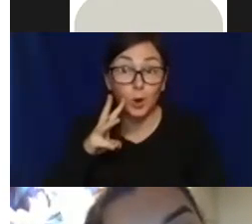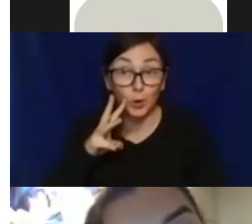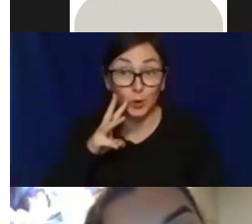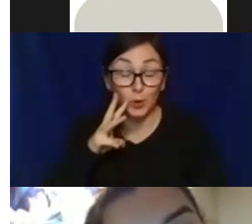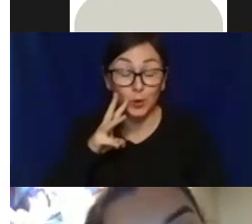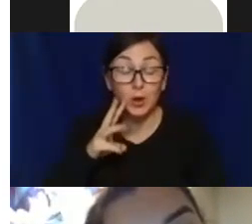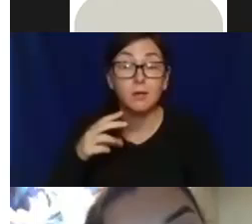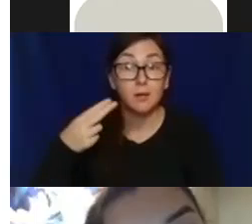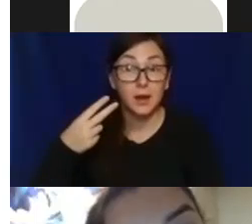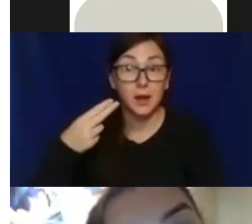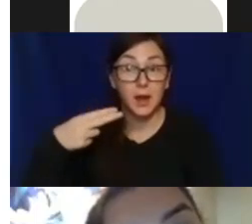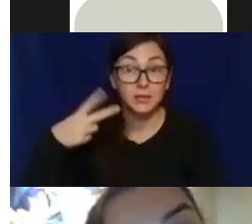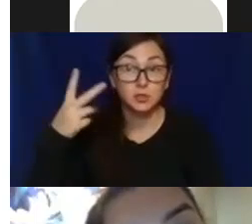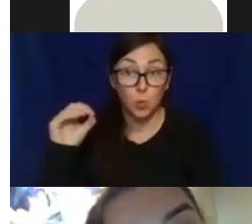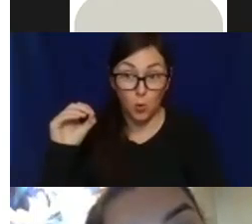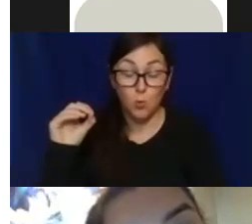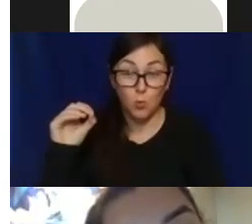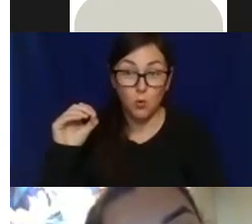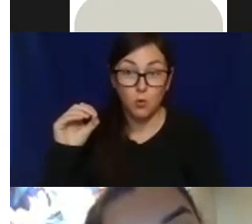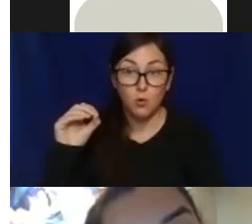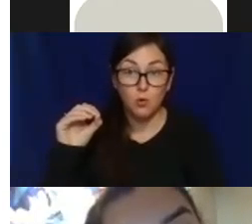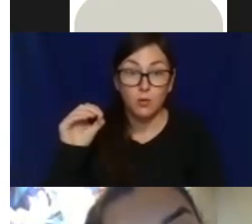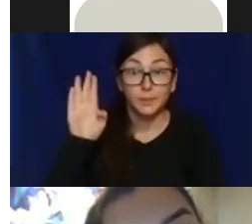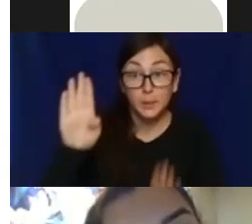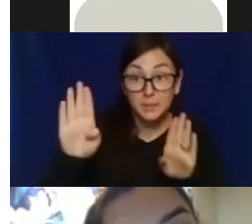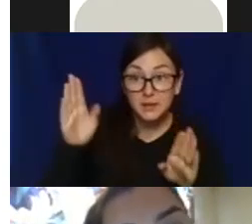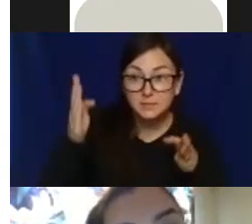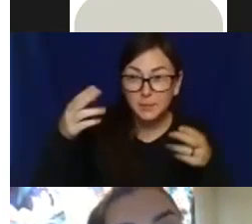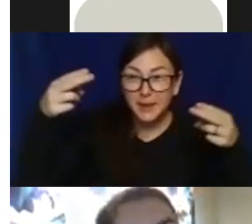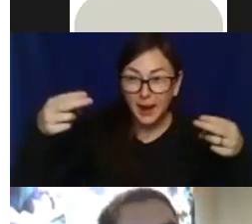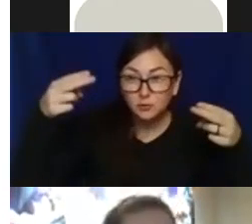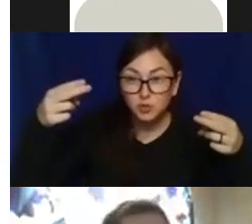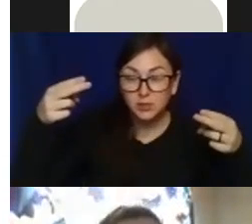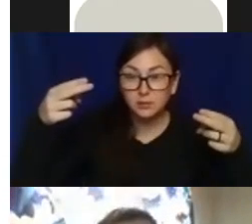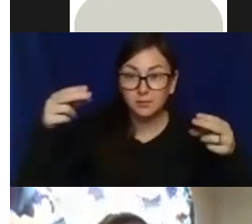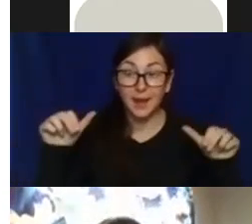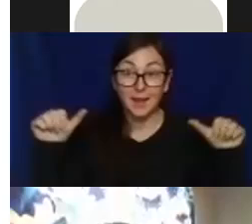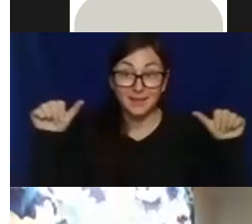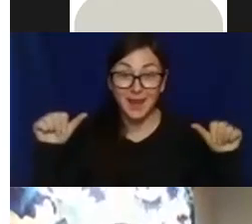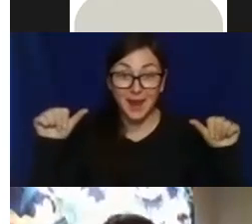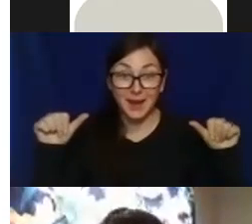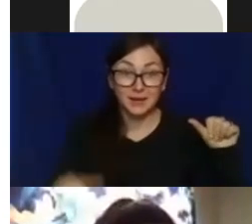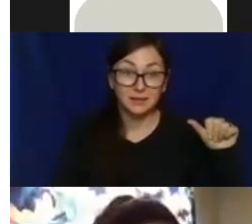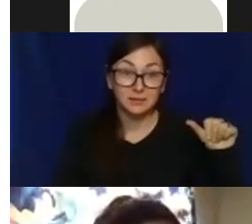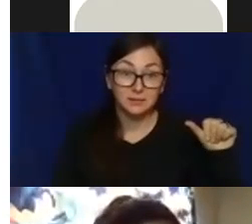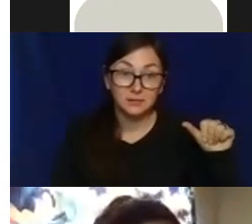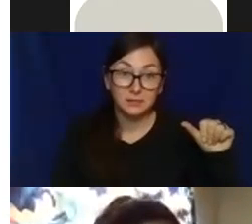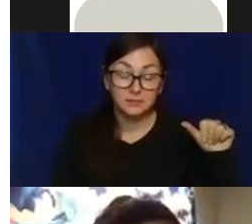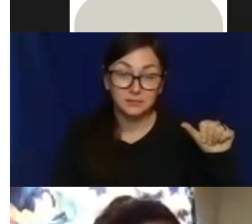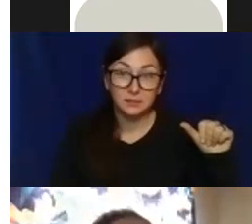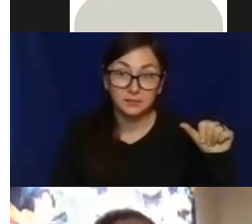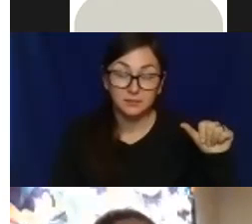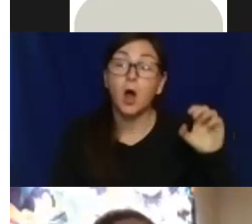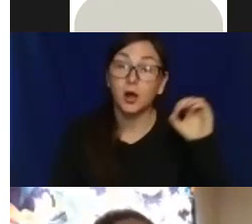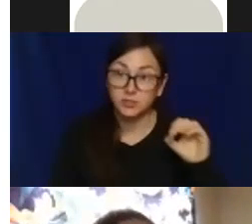where the B's could be represented by hydrogen, and then A could be represented by